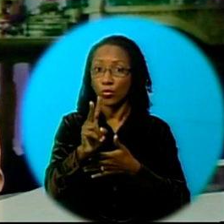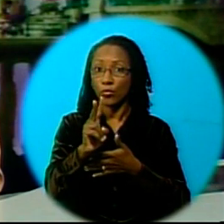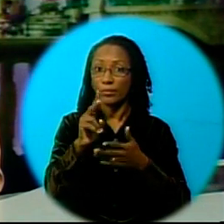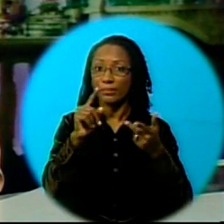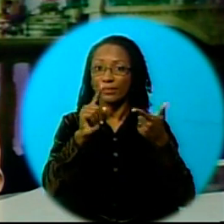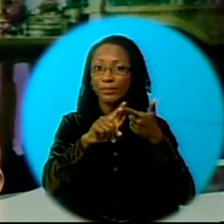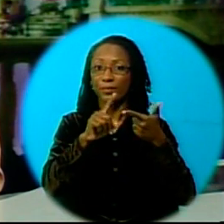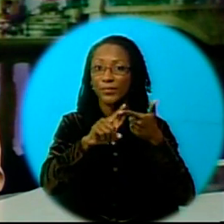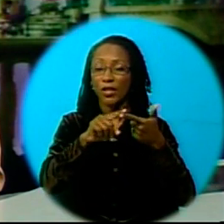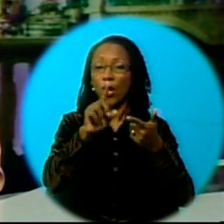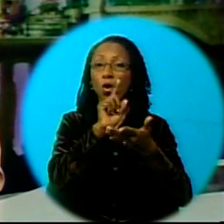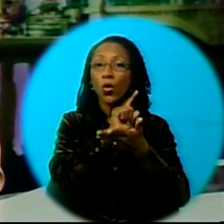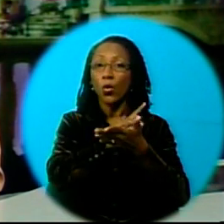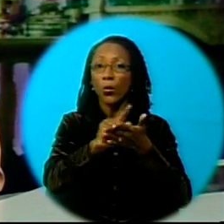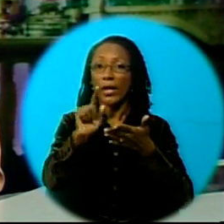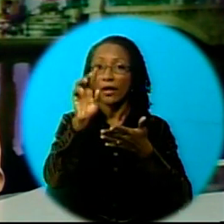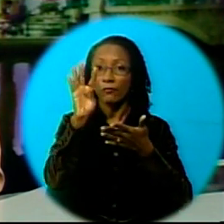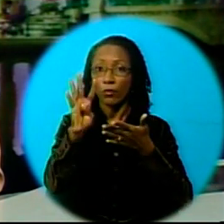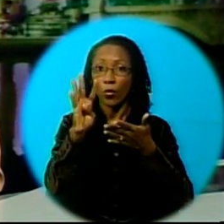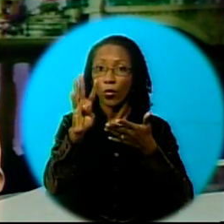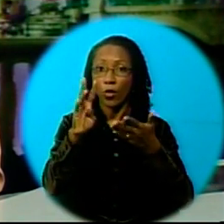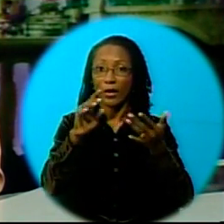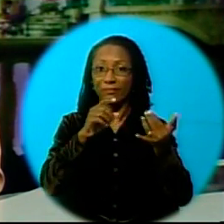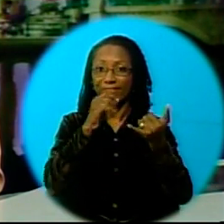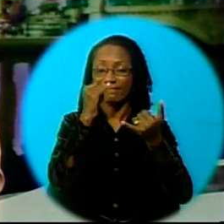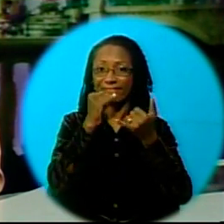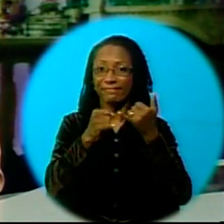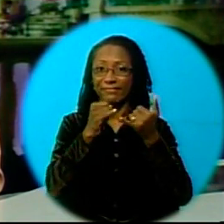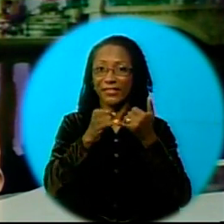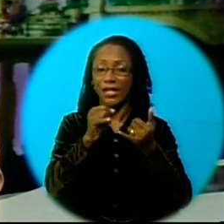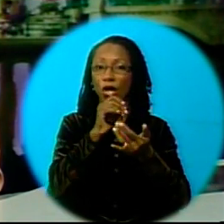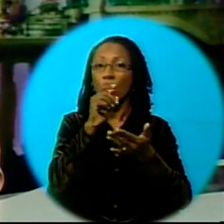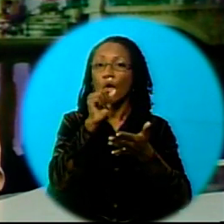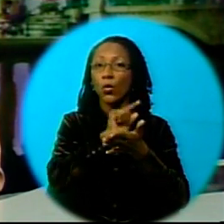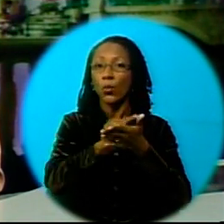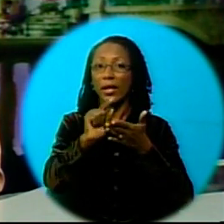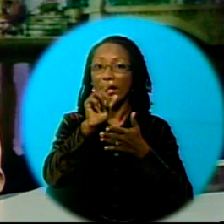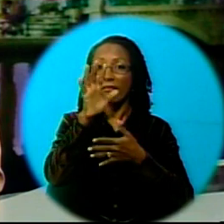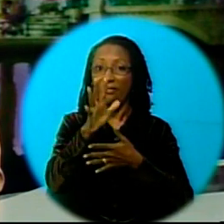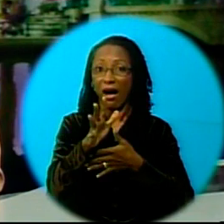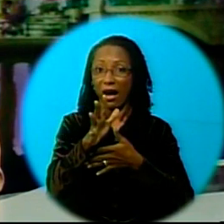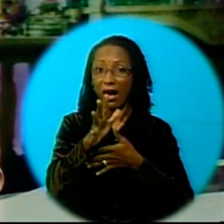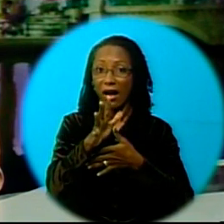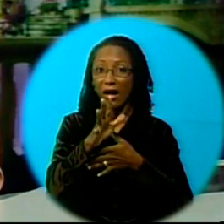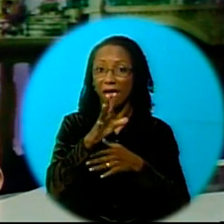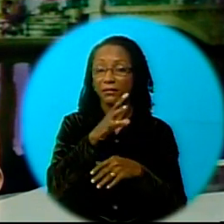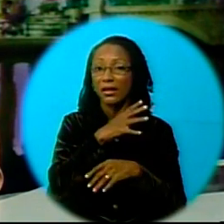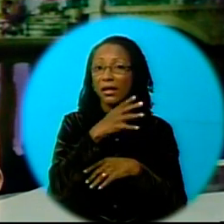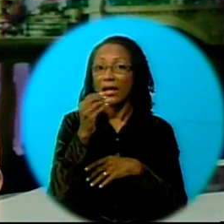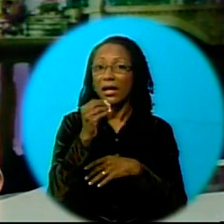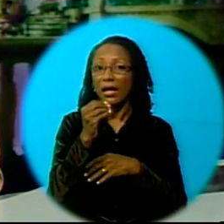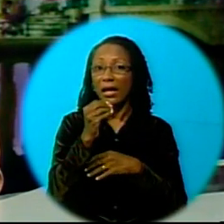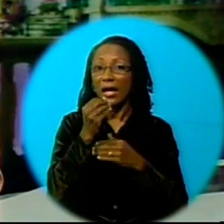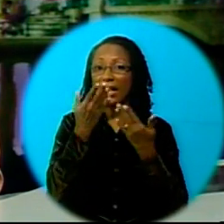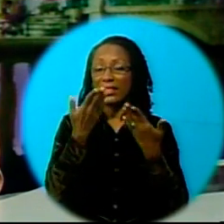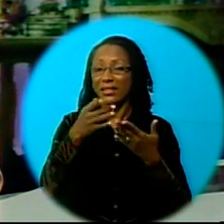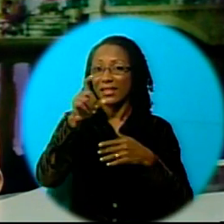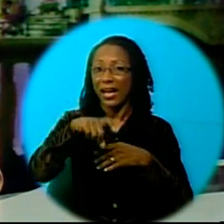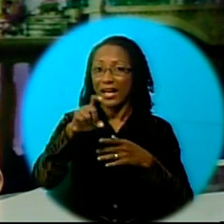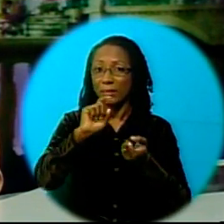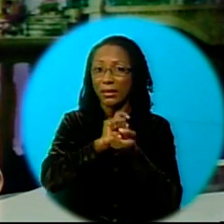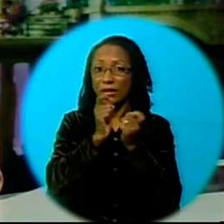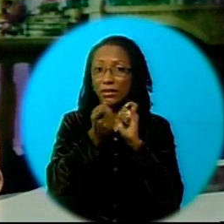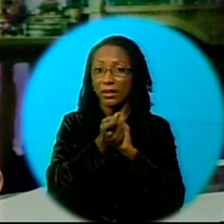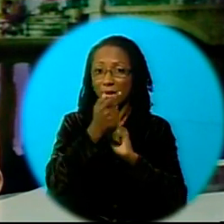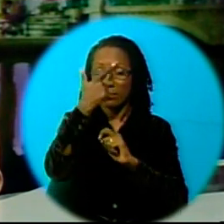at the end of week 4, and the final payment at the end of week 5. But he says the traditional payment pattern had to be altered because